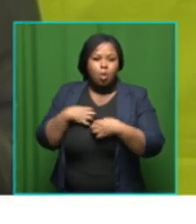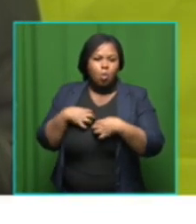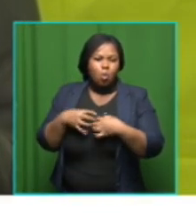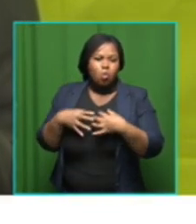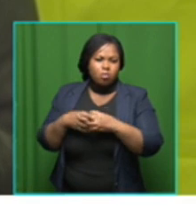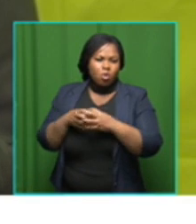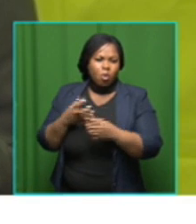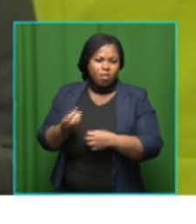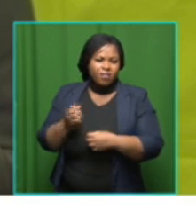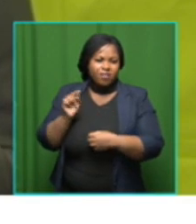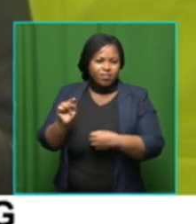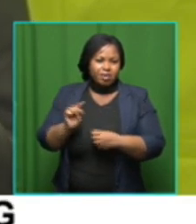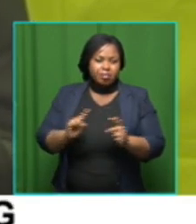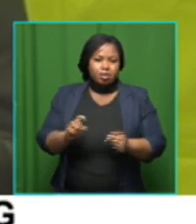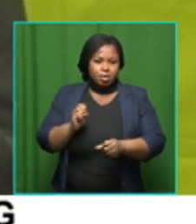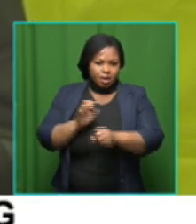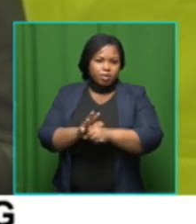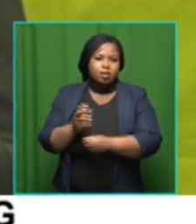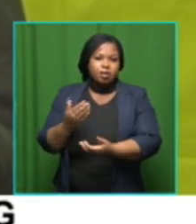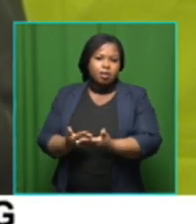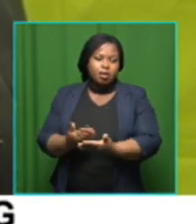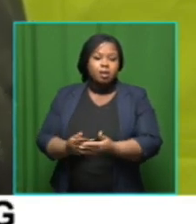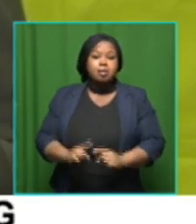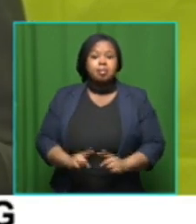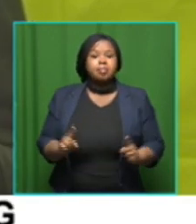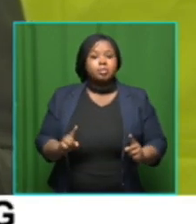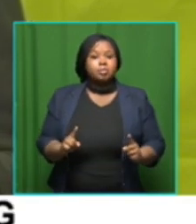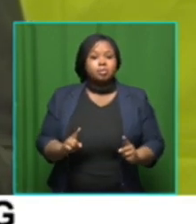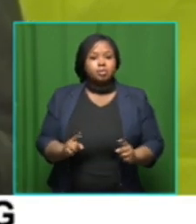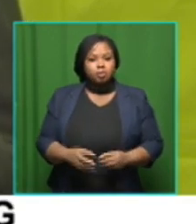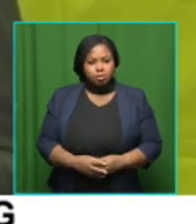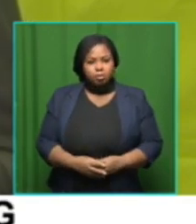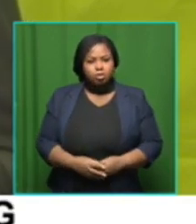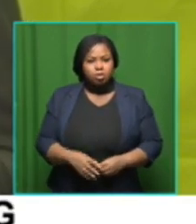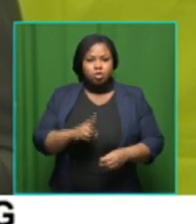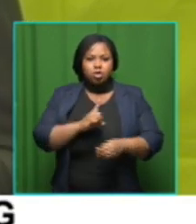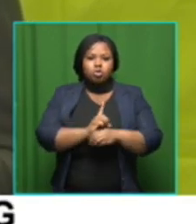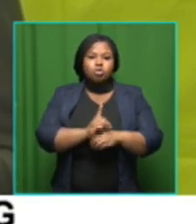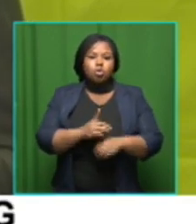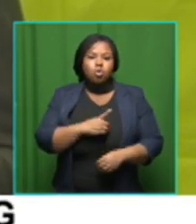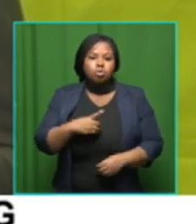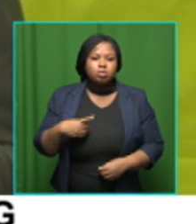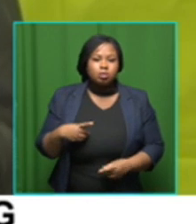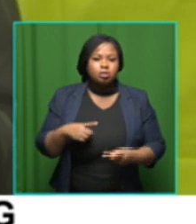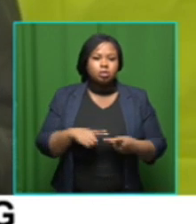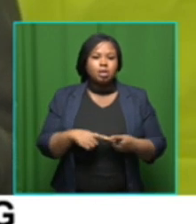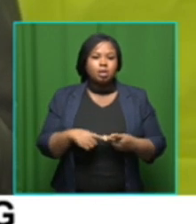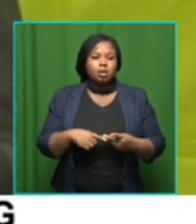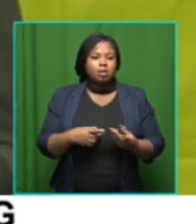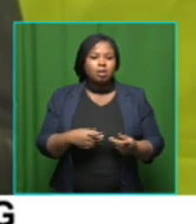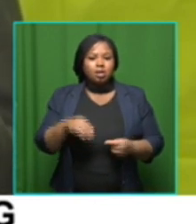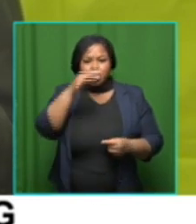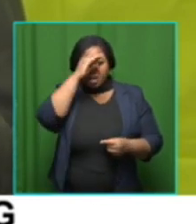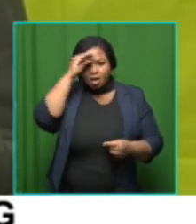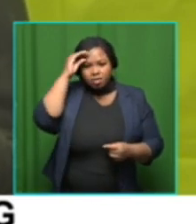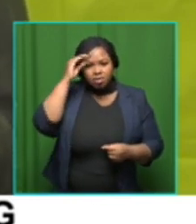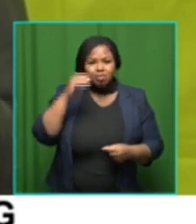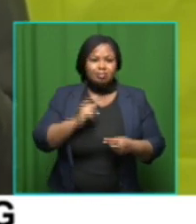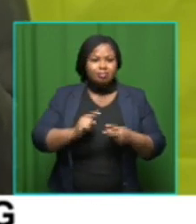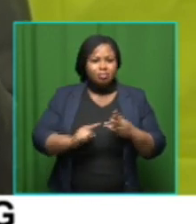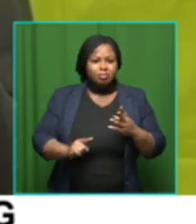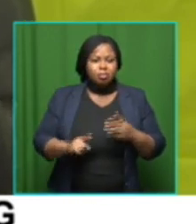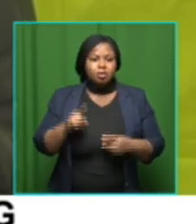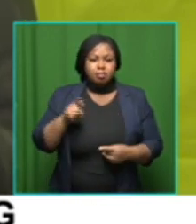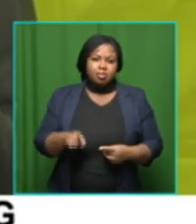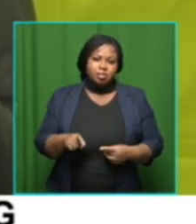was also announced. But I think ethically, as doctors, as medical practitioners, it's also important that we